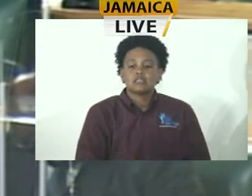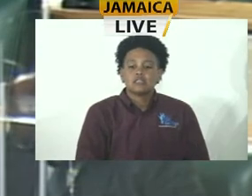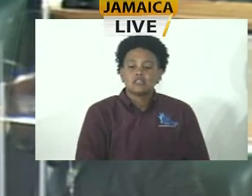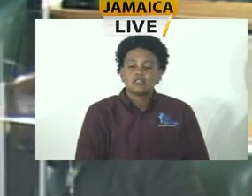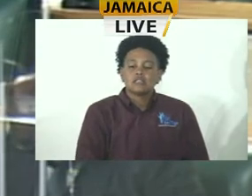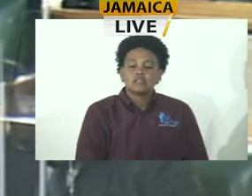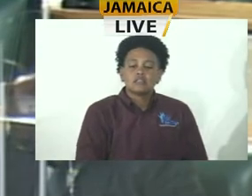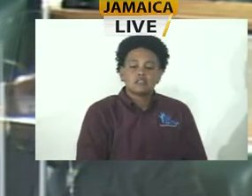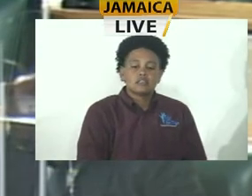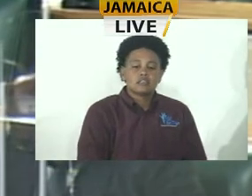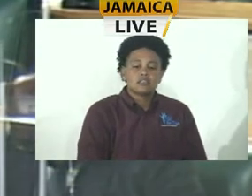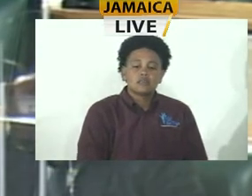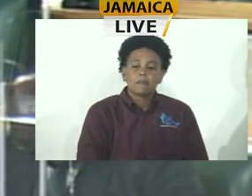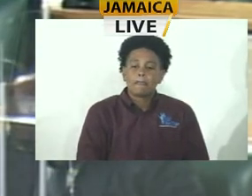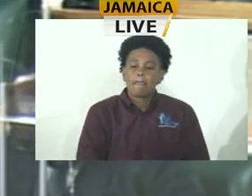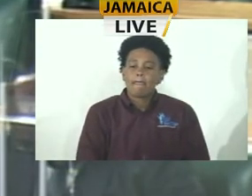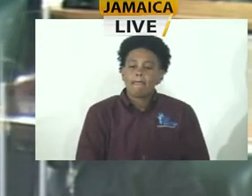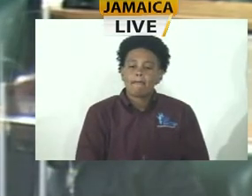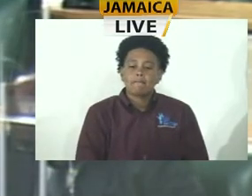and boat parties